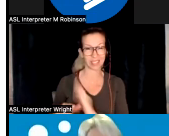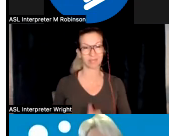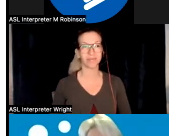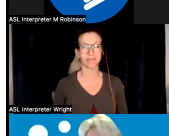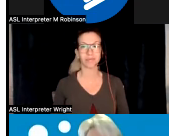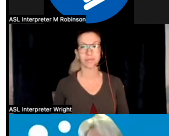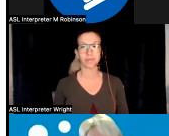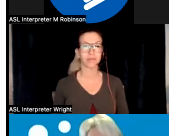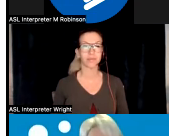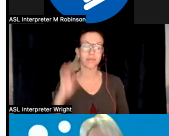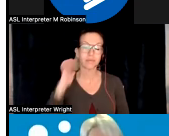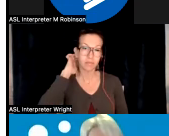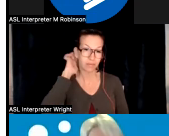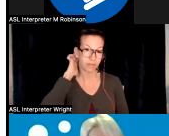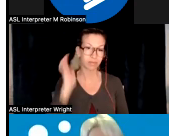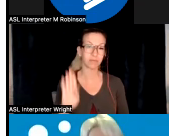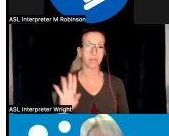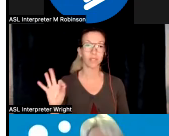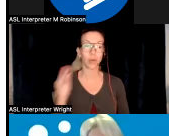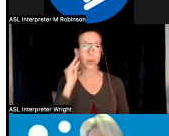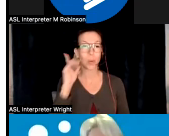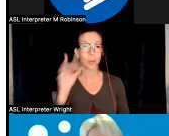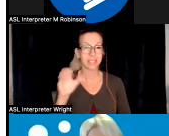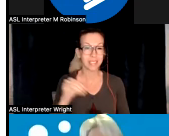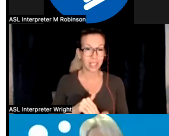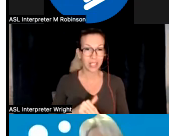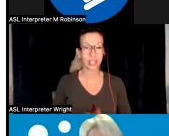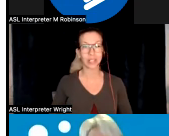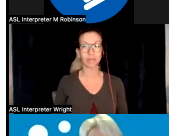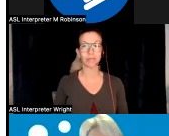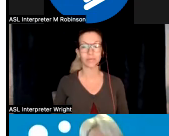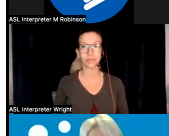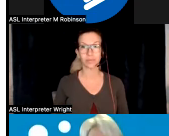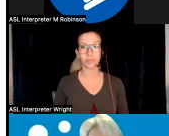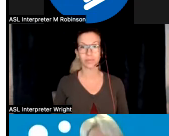Aftercare Supervisors, Bakersfield Homeless Center. Wonderful.